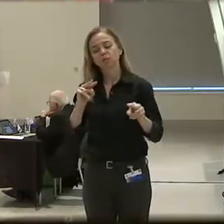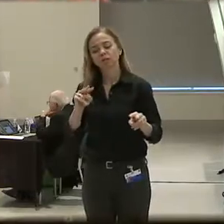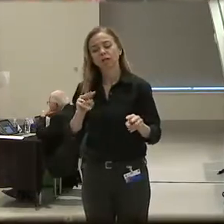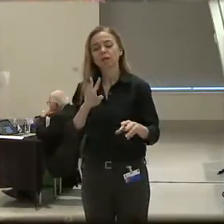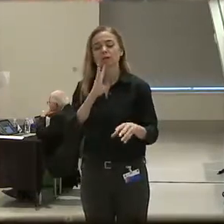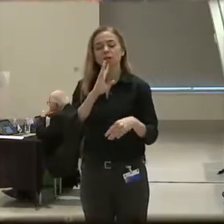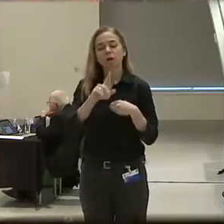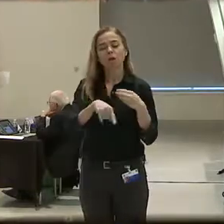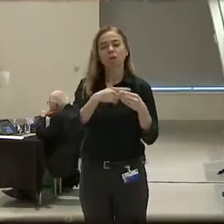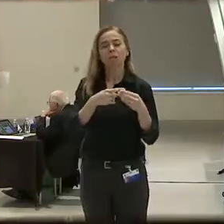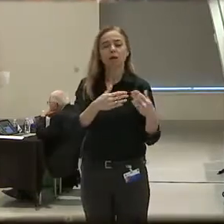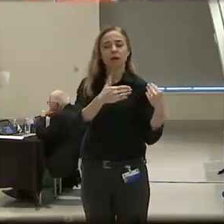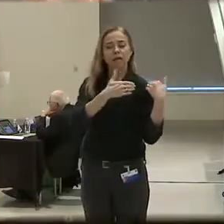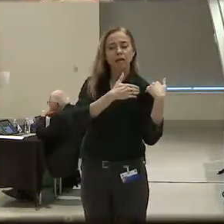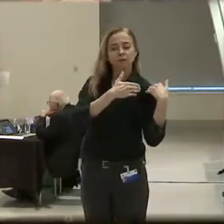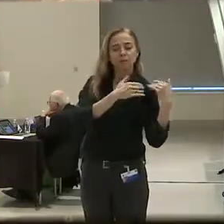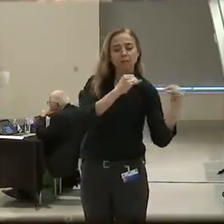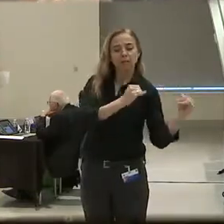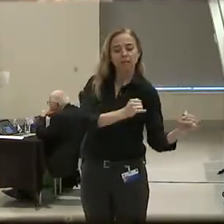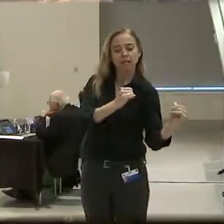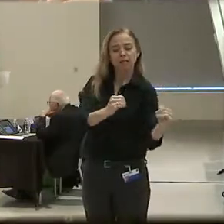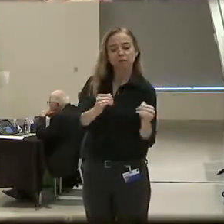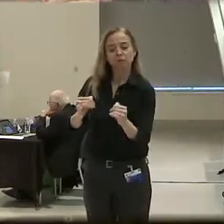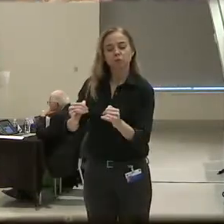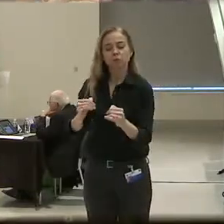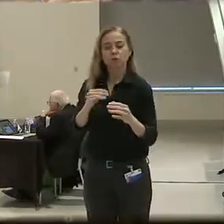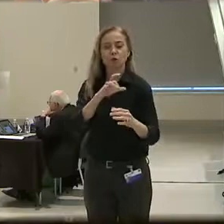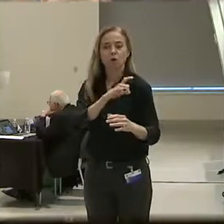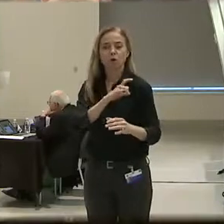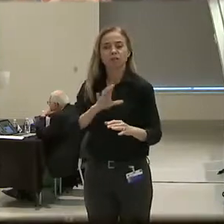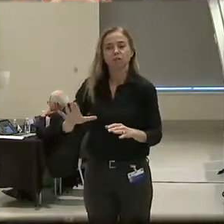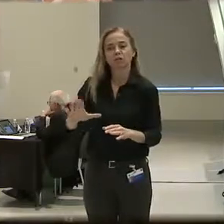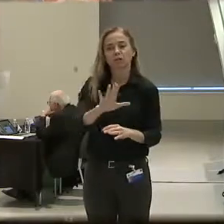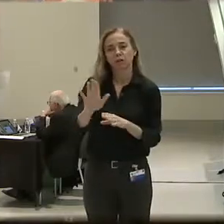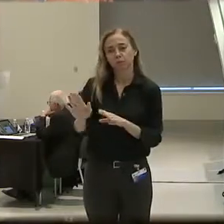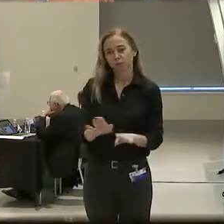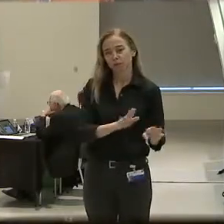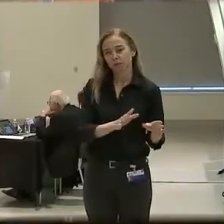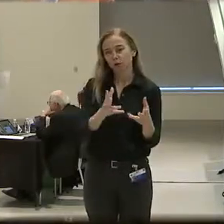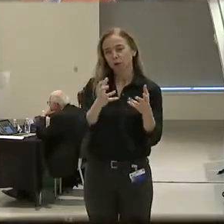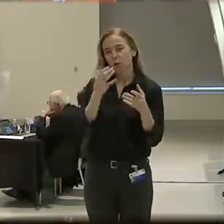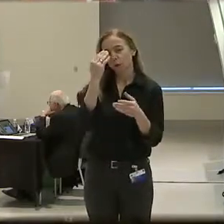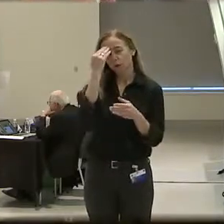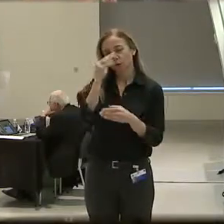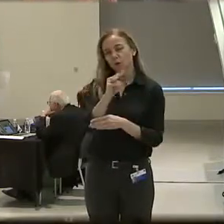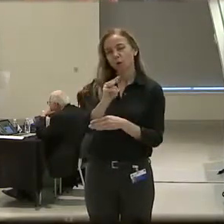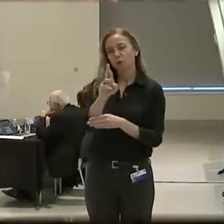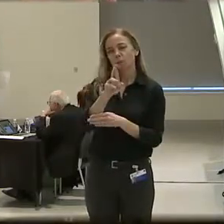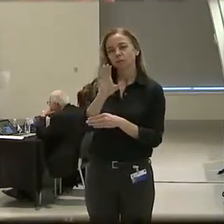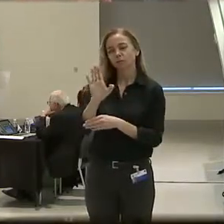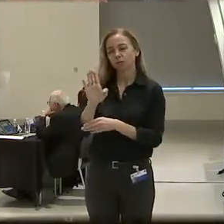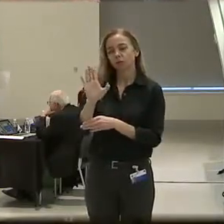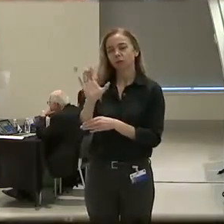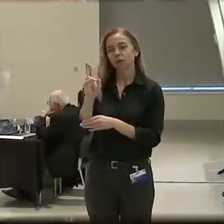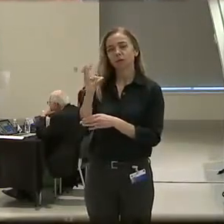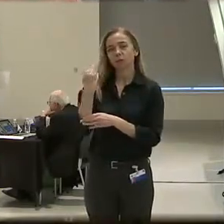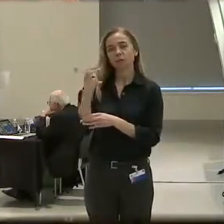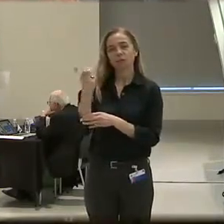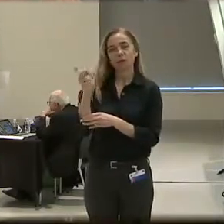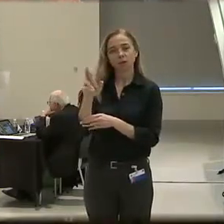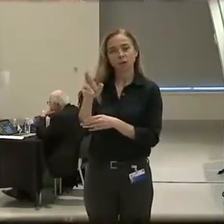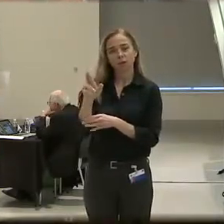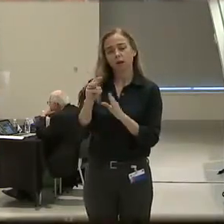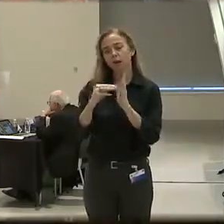accountability for individual acts of individual officers. And I'd like to know, particularly Mr. Buchner, some models or